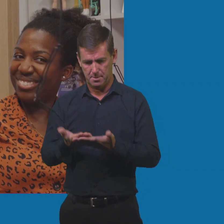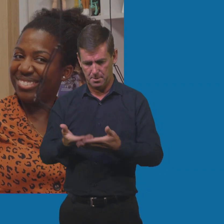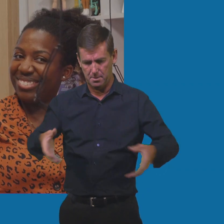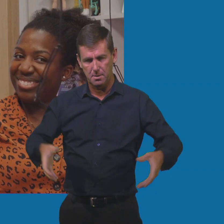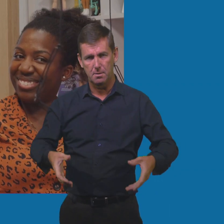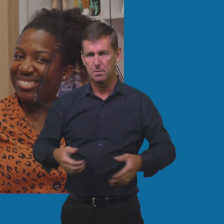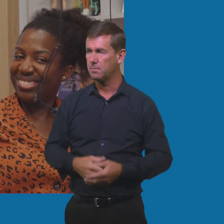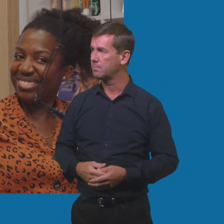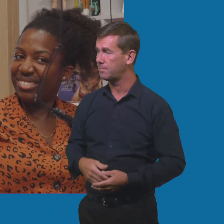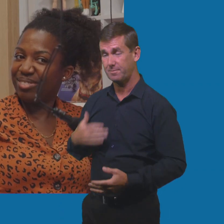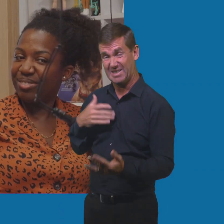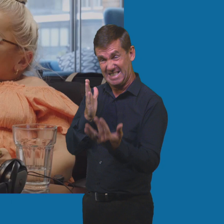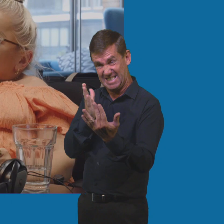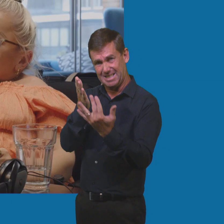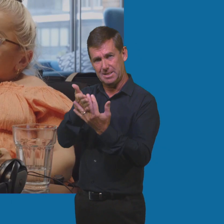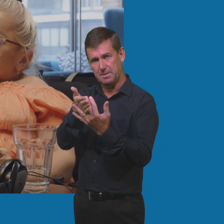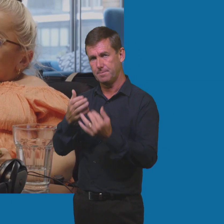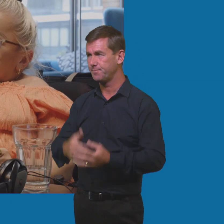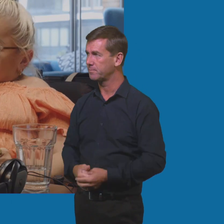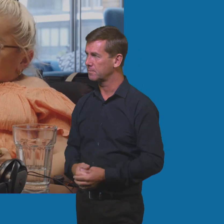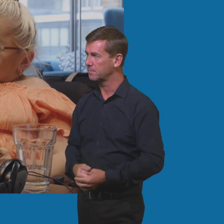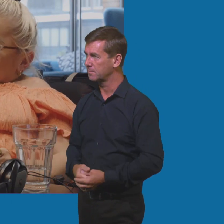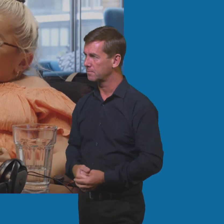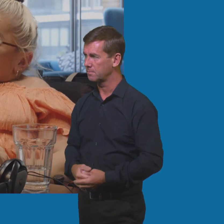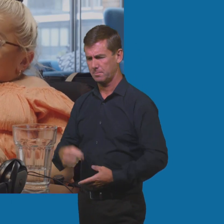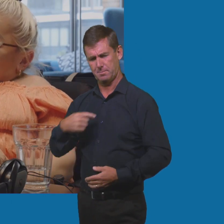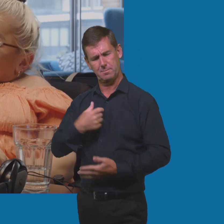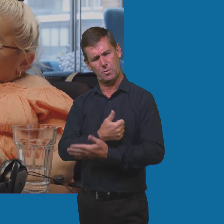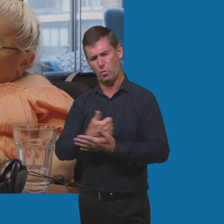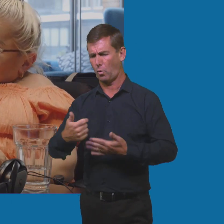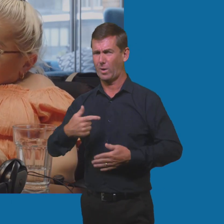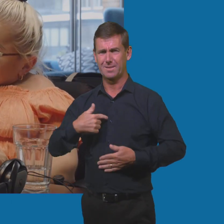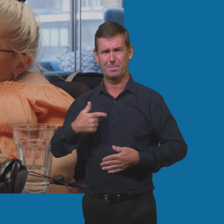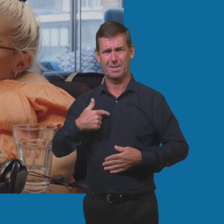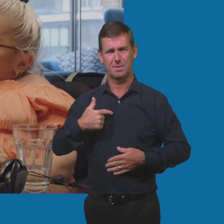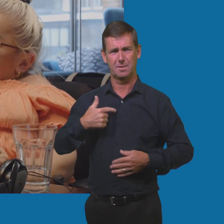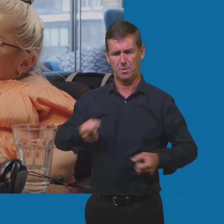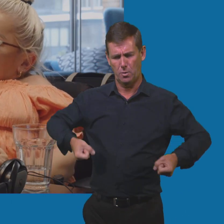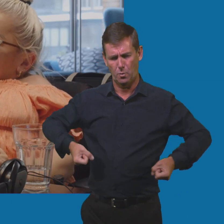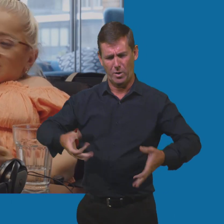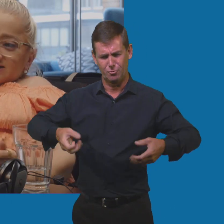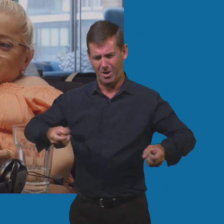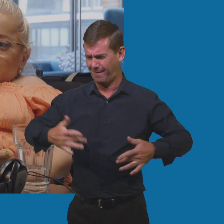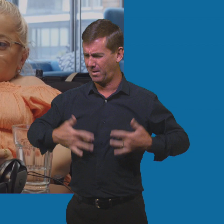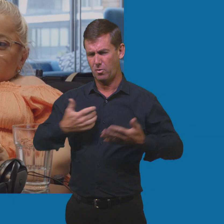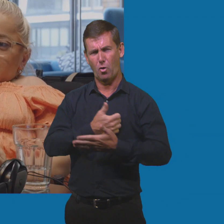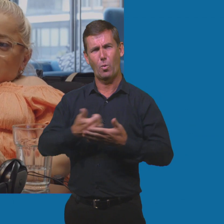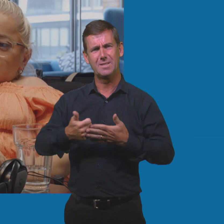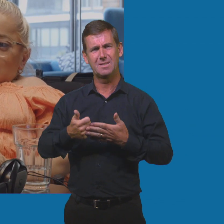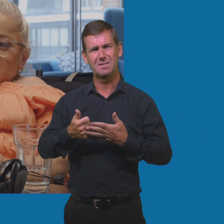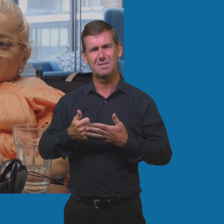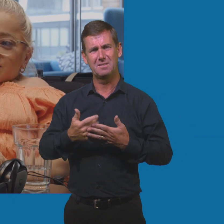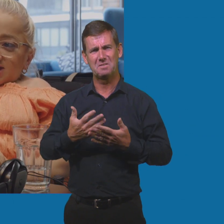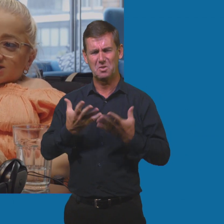like I need to interject. Go on, Sam. So as someone who is always in a wheelchair, and it feels like I'm always in a wheelchair, sweaty bums